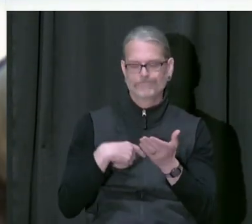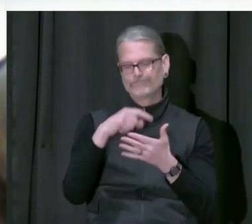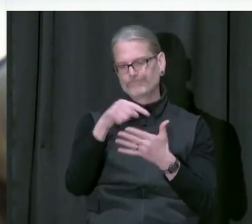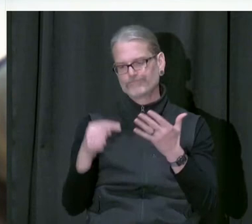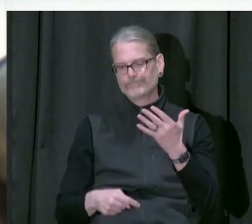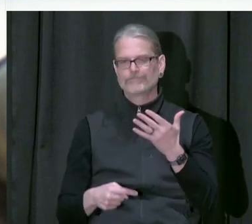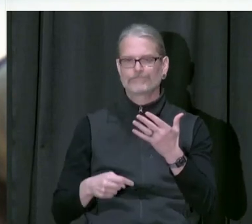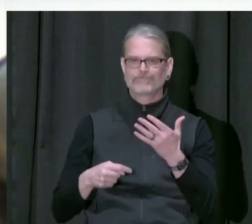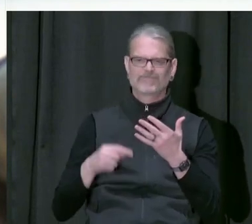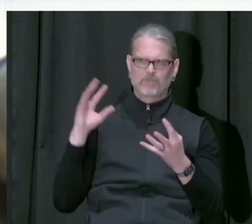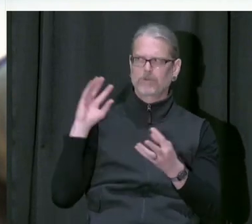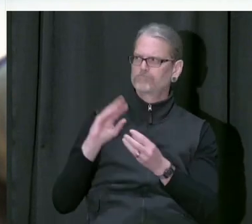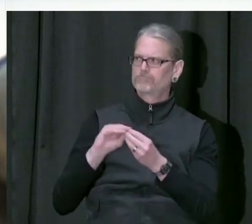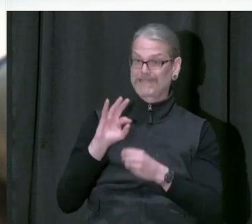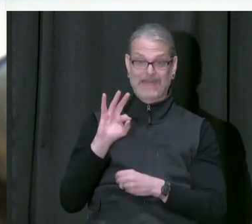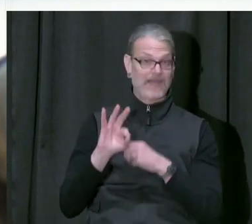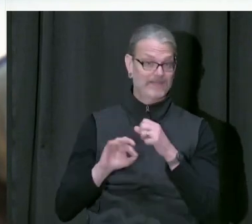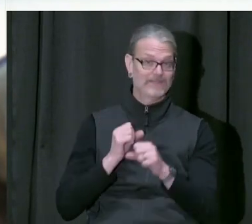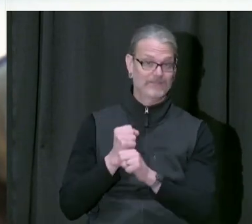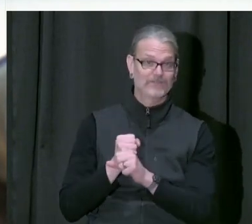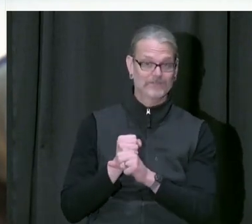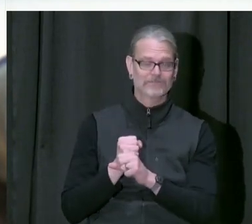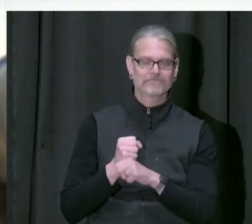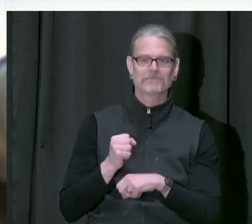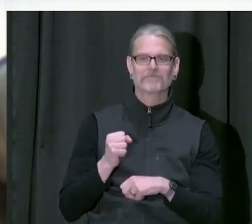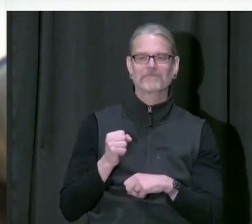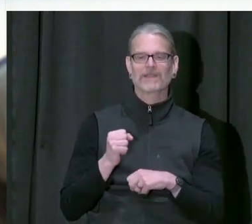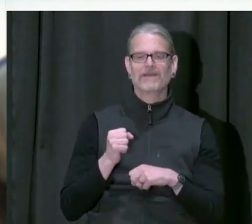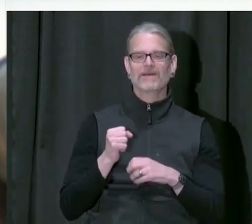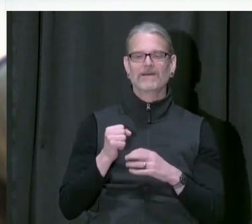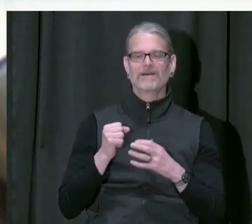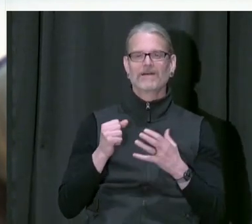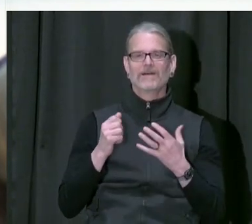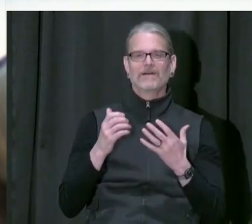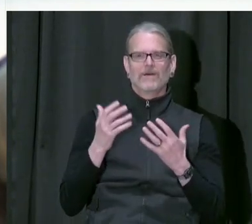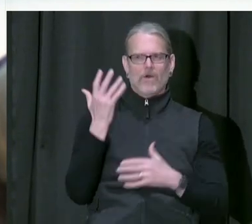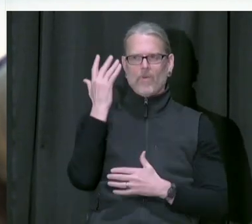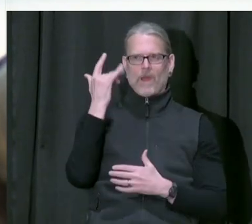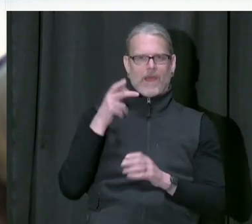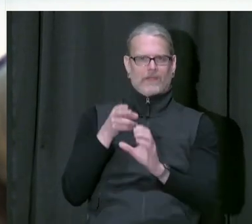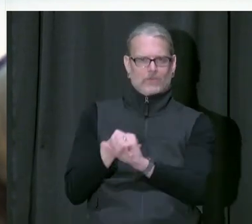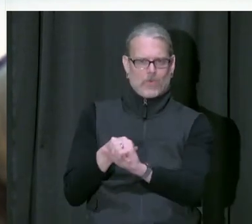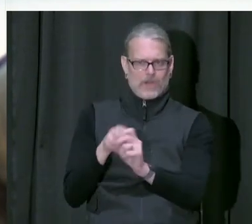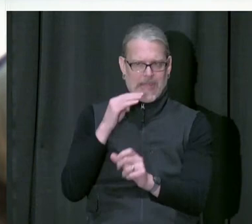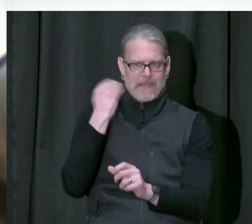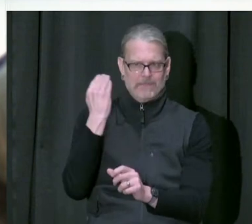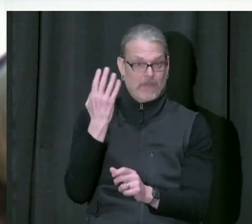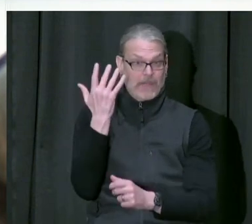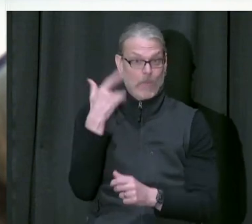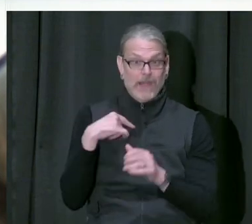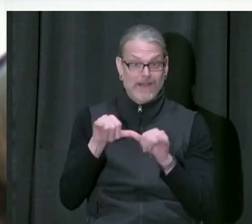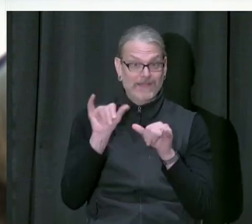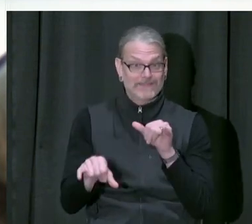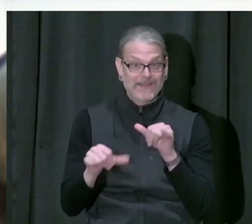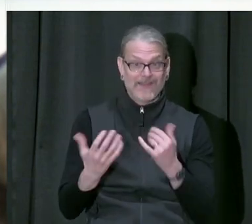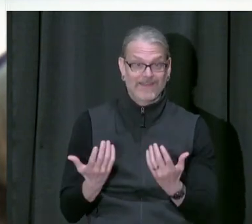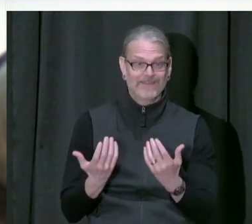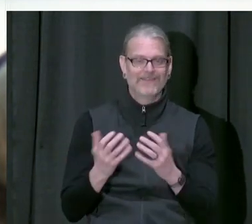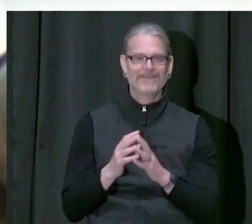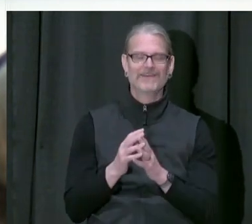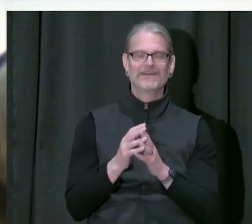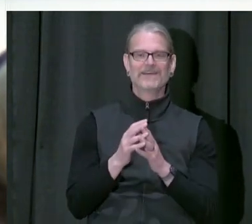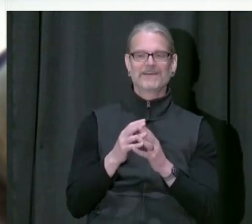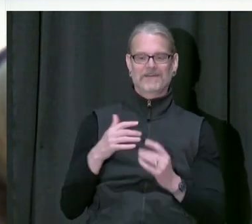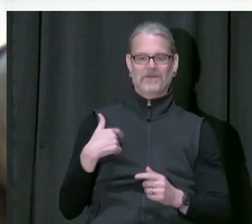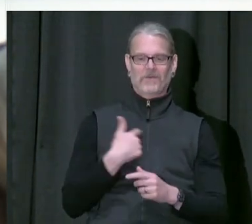almost 9 years right now. And what brought me to Amazon and also made me stay all these years is what